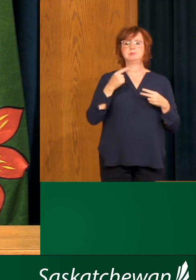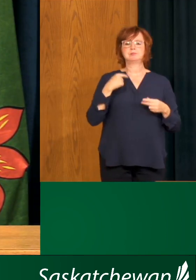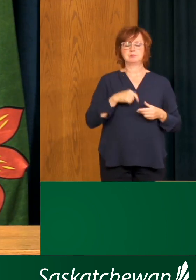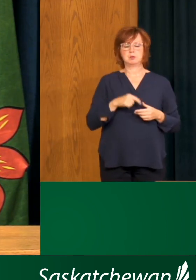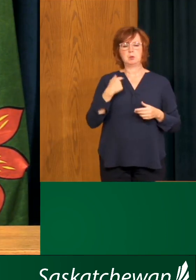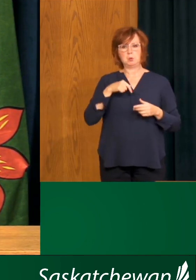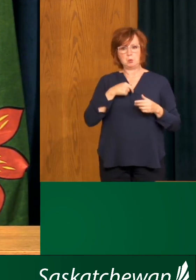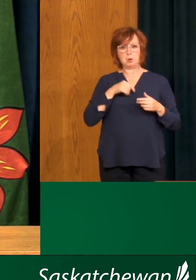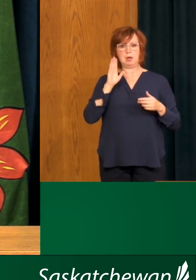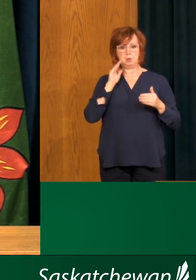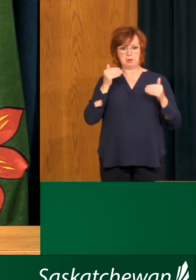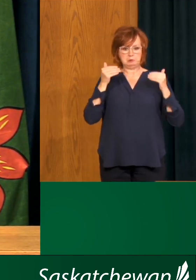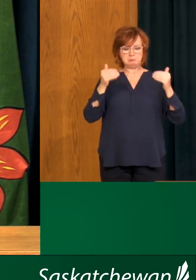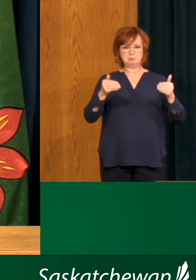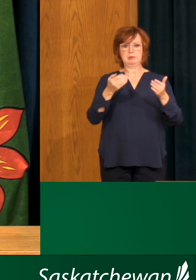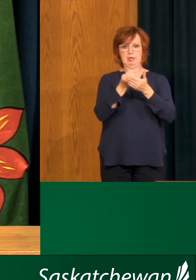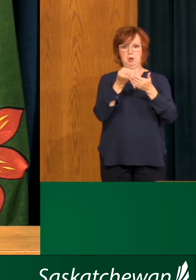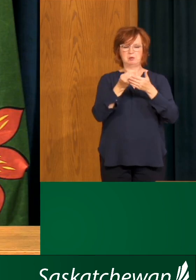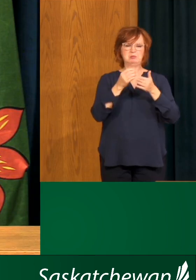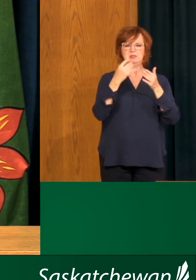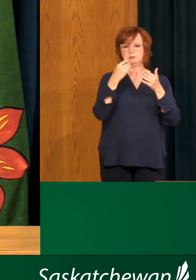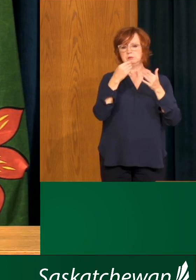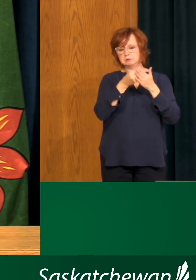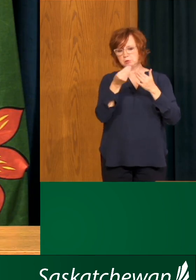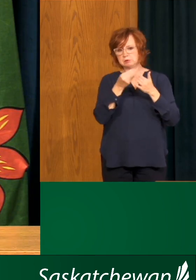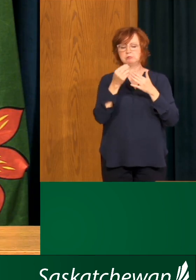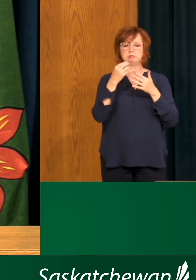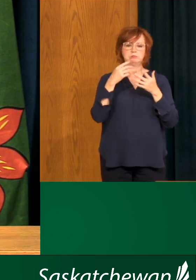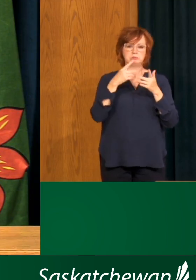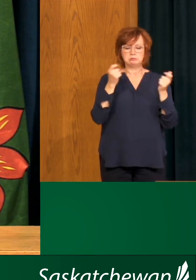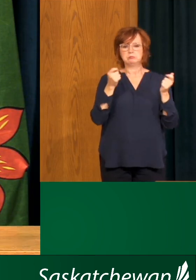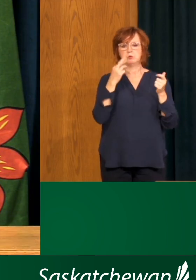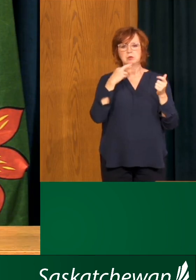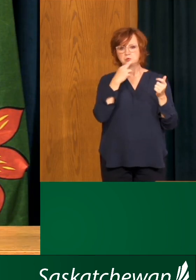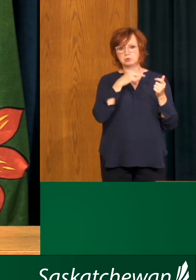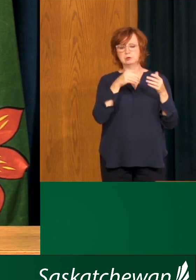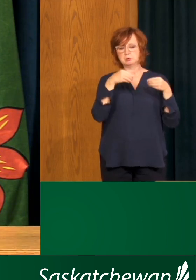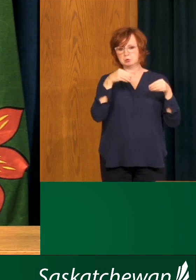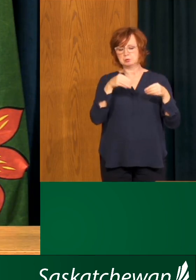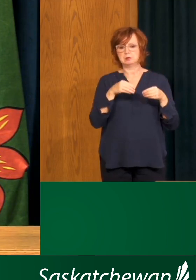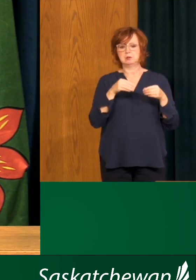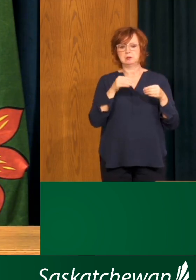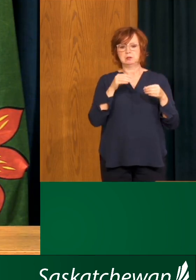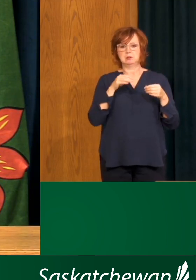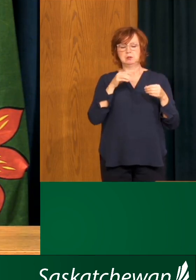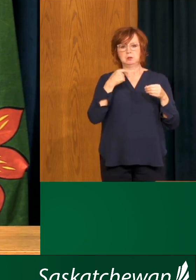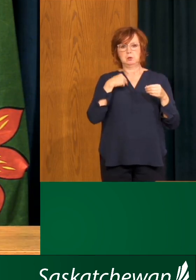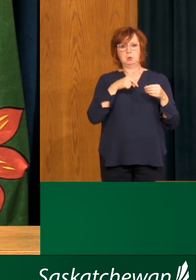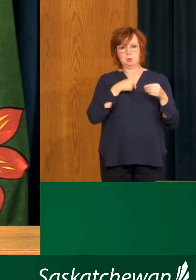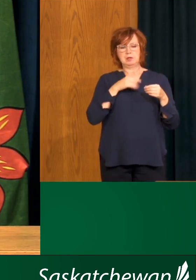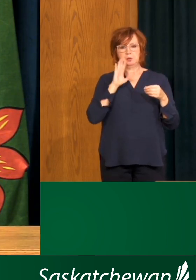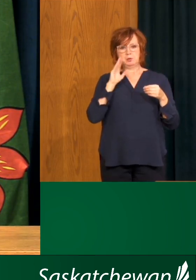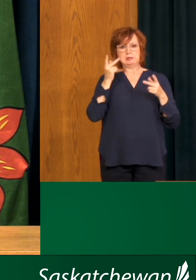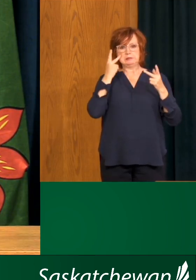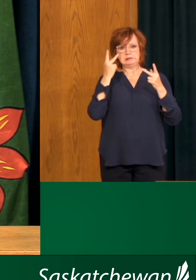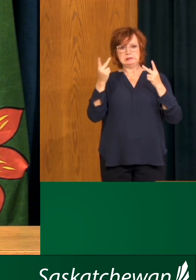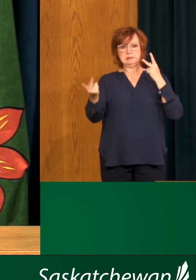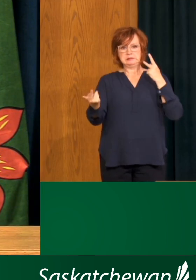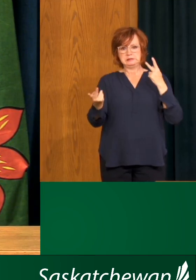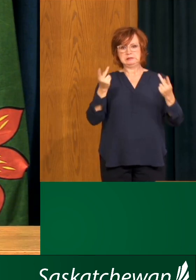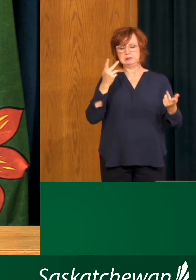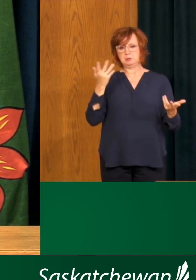going to be pressure for additional interprovincial travel and ultimately at some point additional international travel.